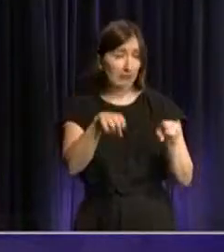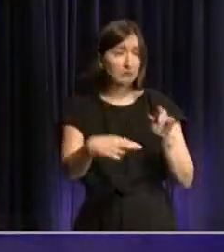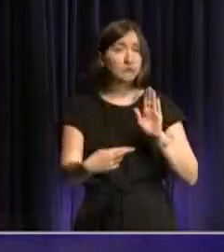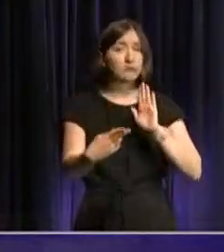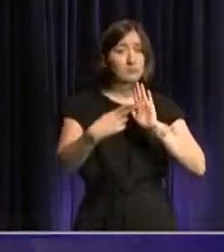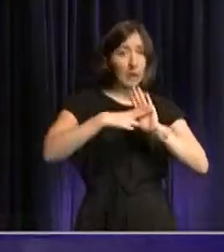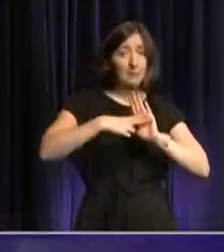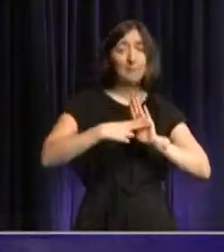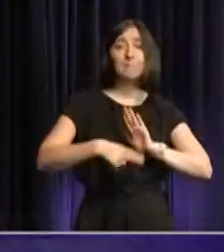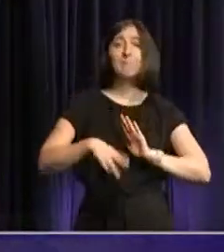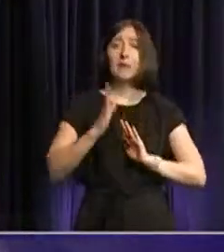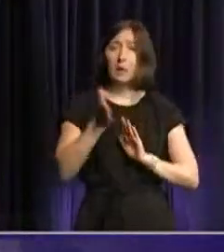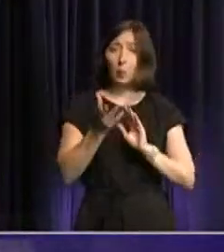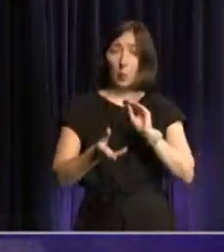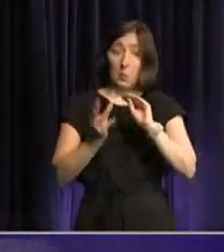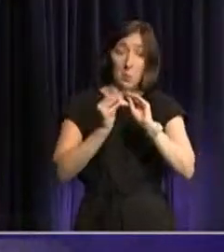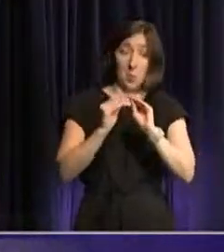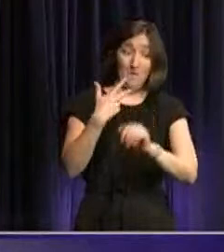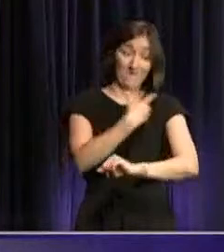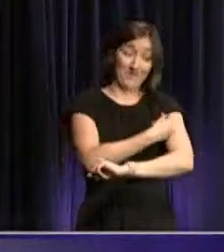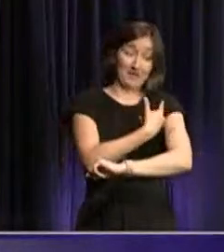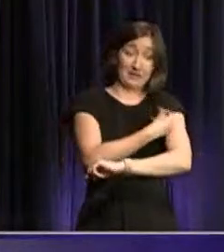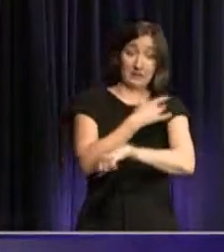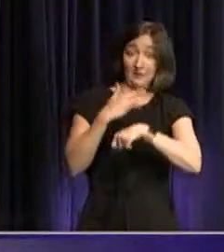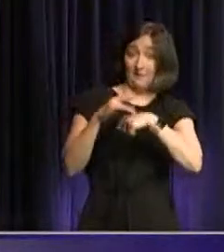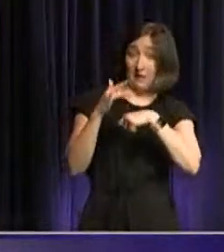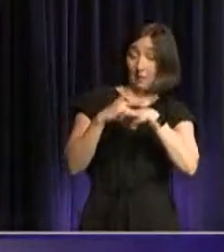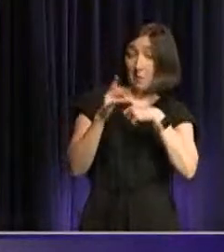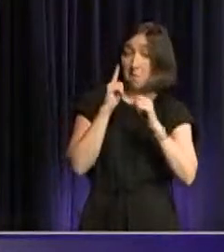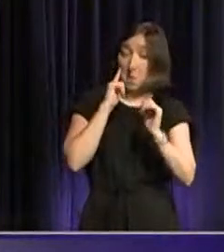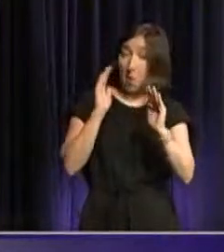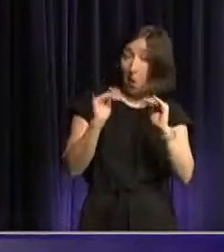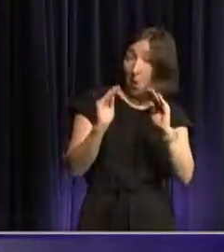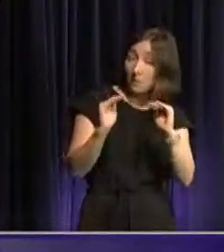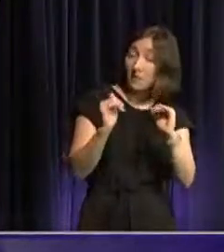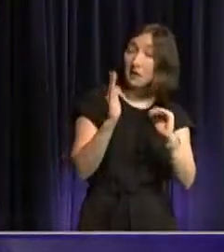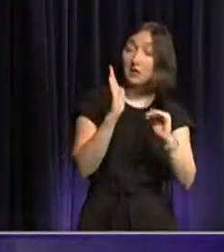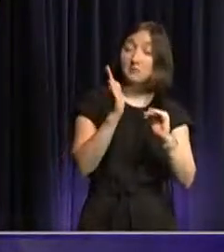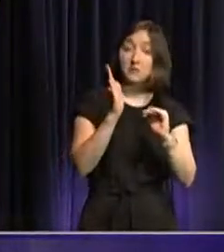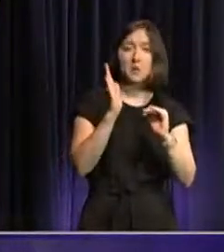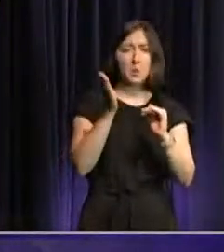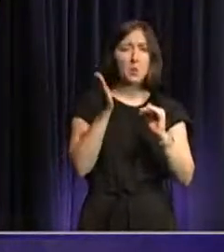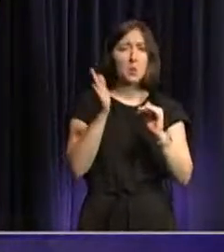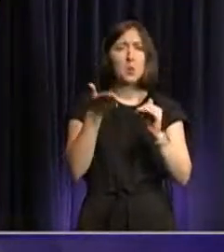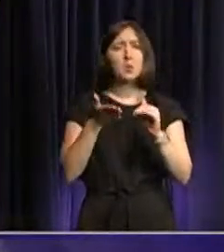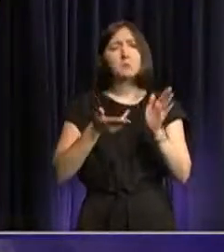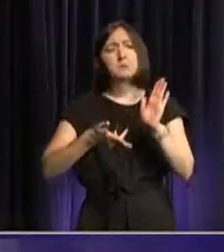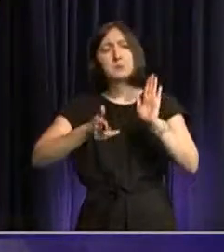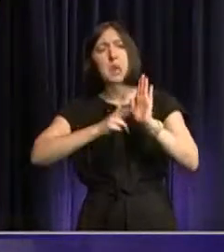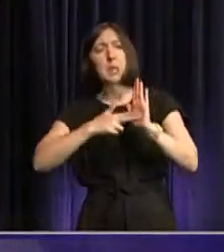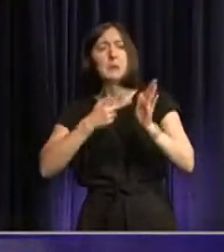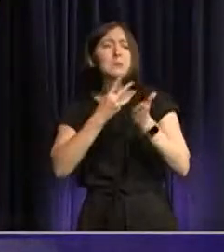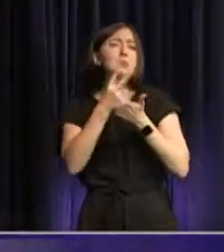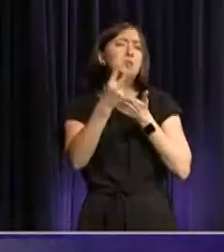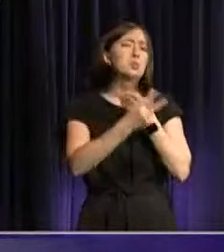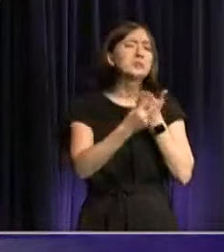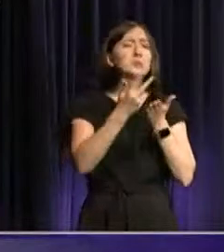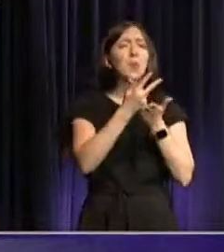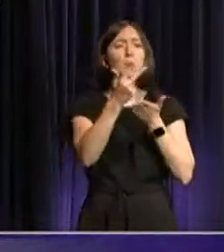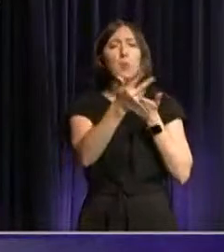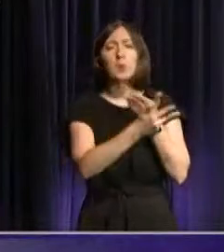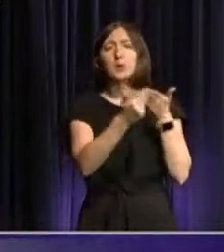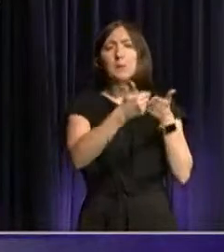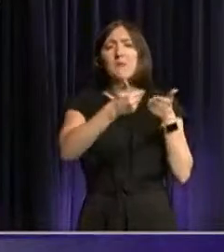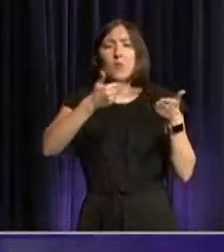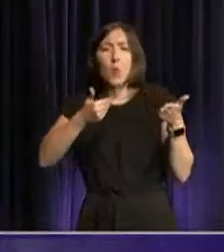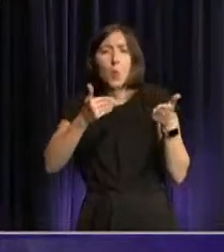hopefully more vaccines by then and be able to do more. But we'll do that, and we'll probably book ahead 2 or 3 weeks like we've been doing. The